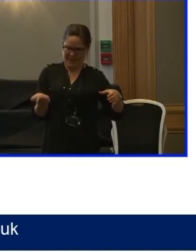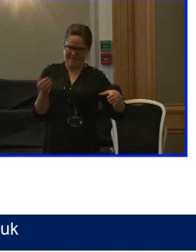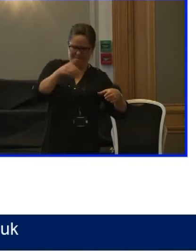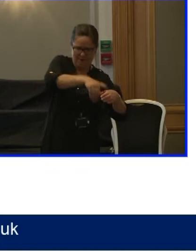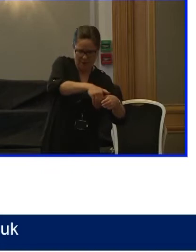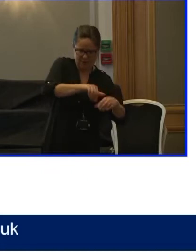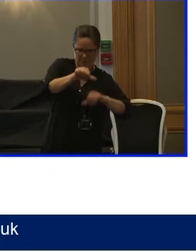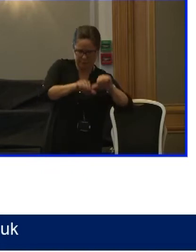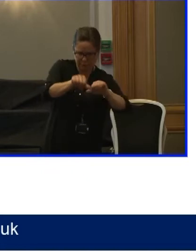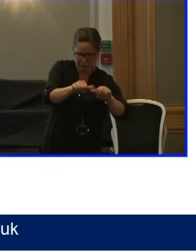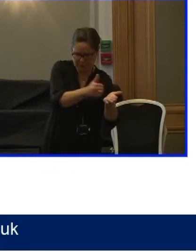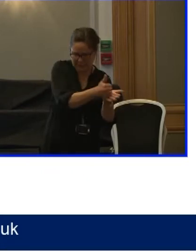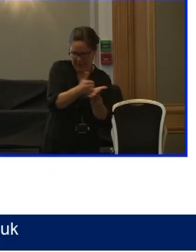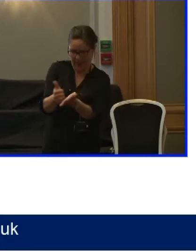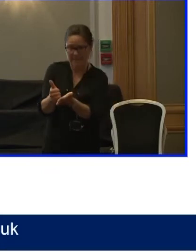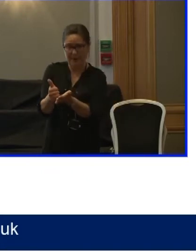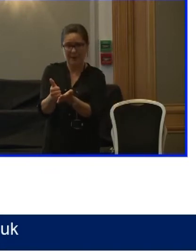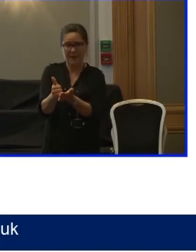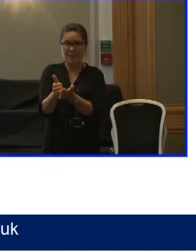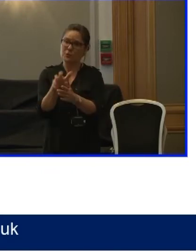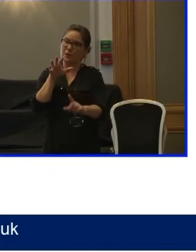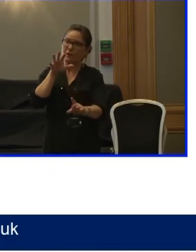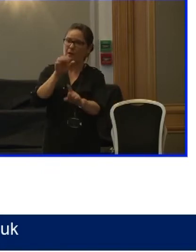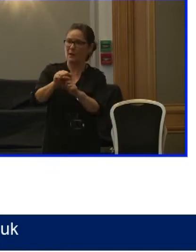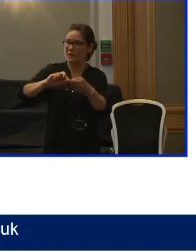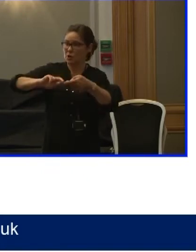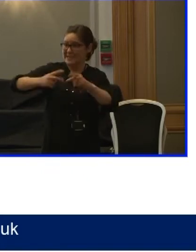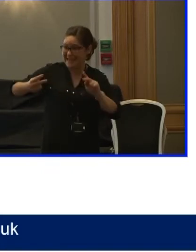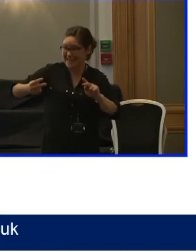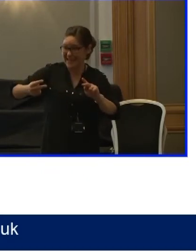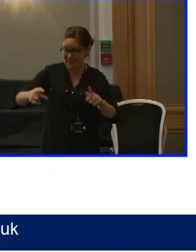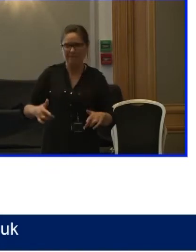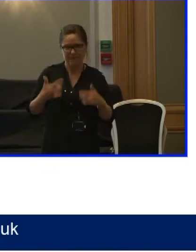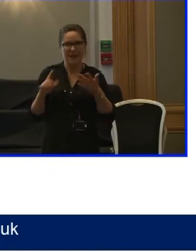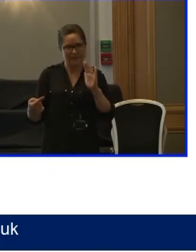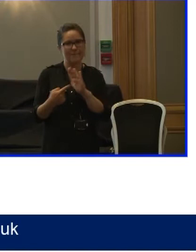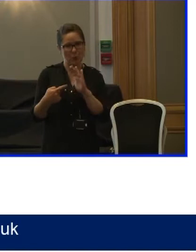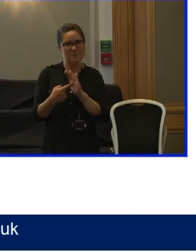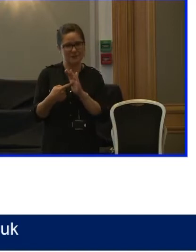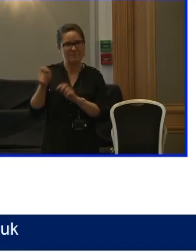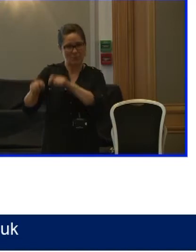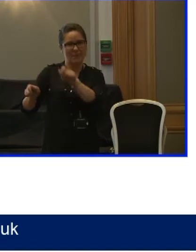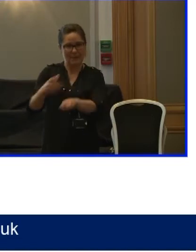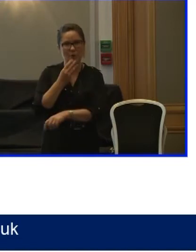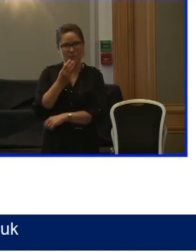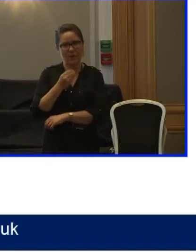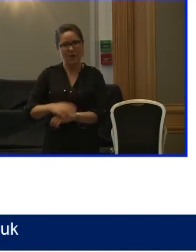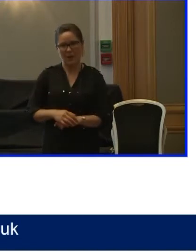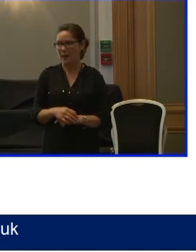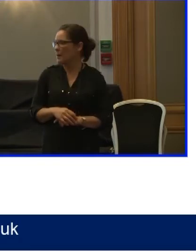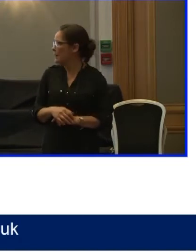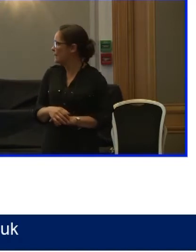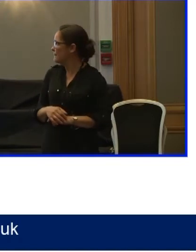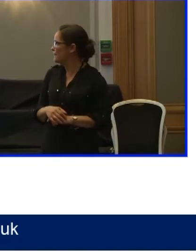choice of having a genetic diagnosis is one that we feel is incredibly important for this group of people. Almost